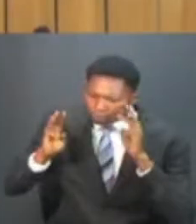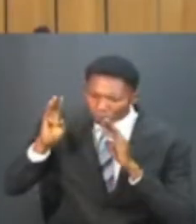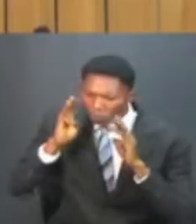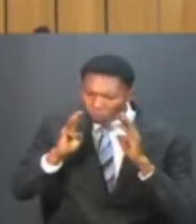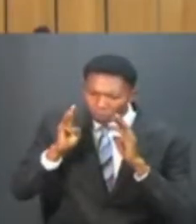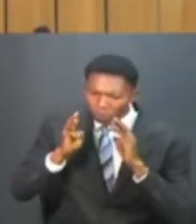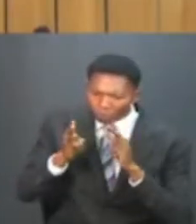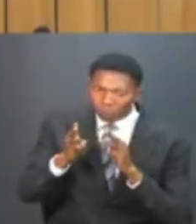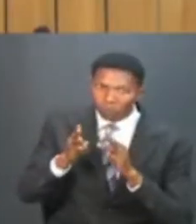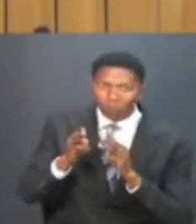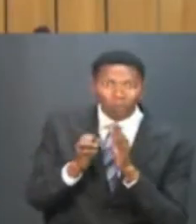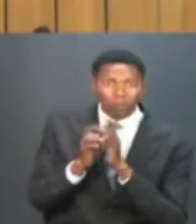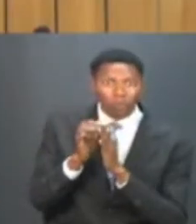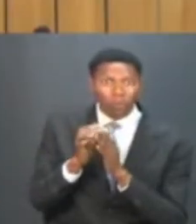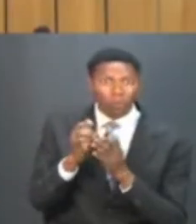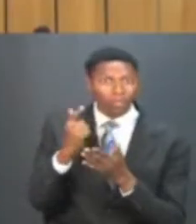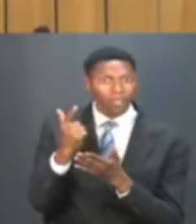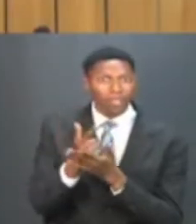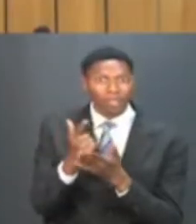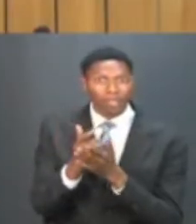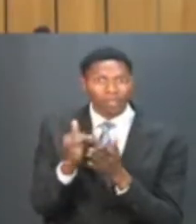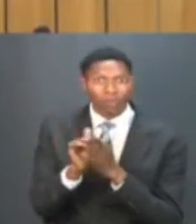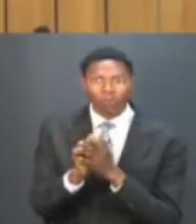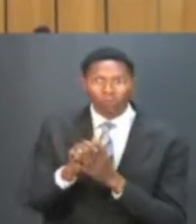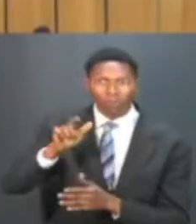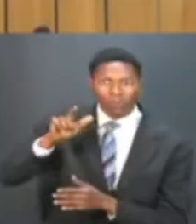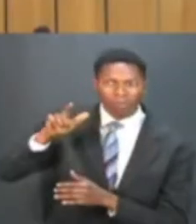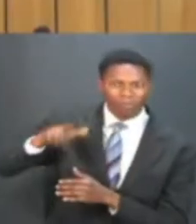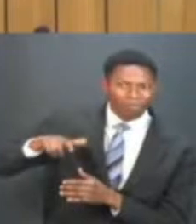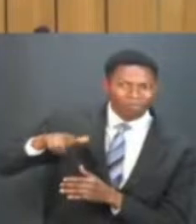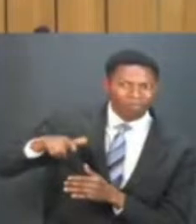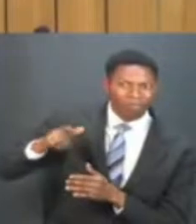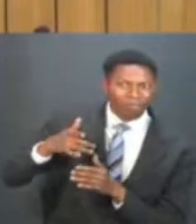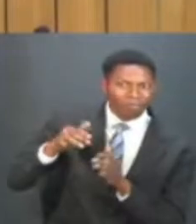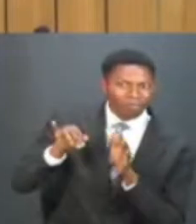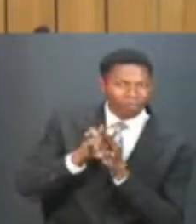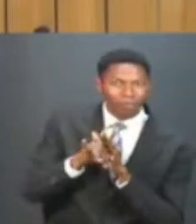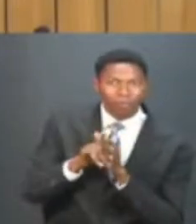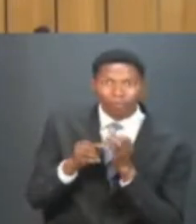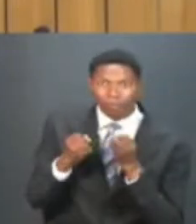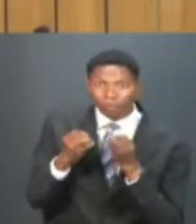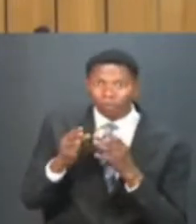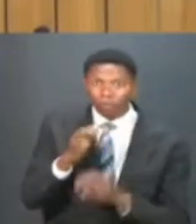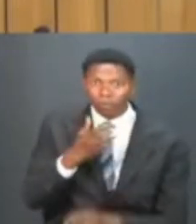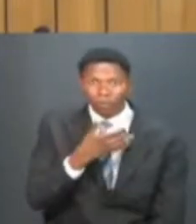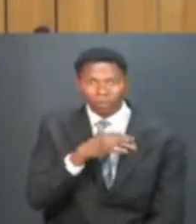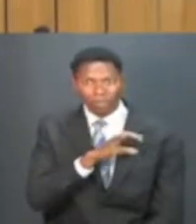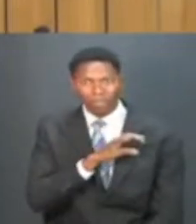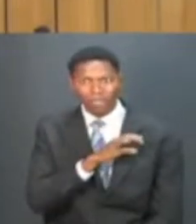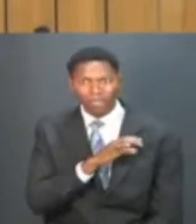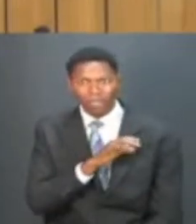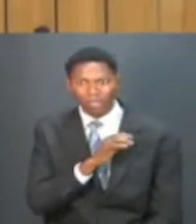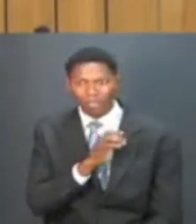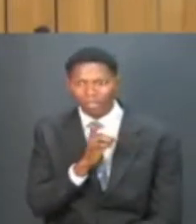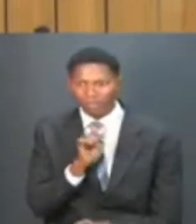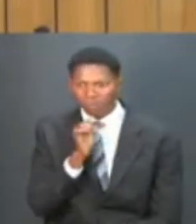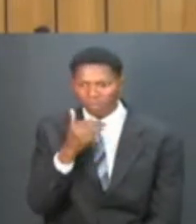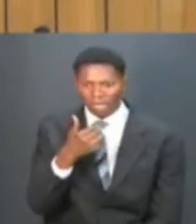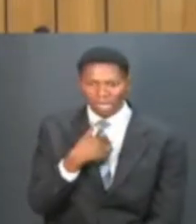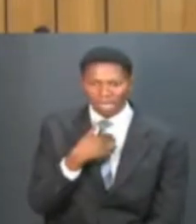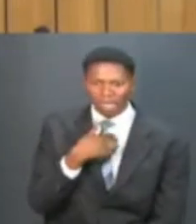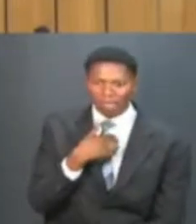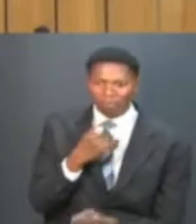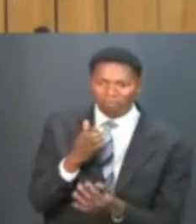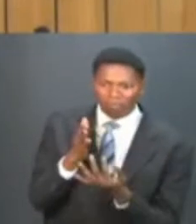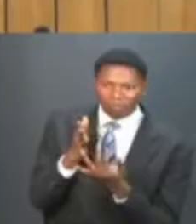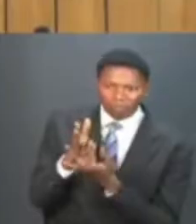burden in Ghana is late detection. Many of our citizens still lack access to regular